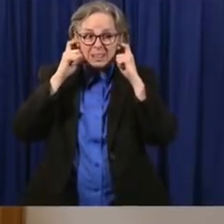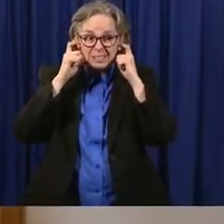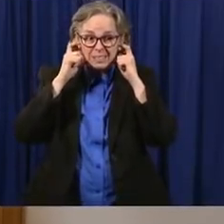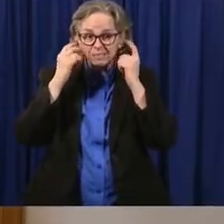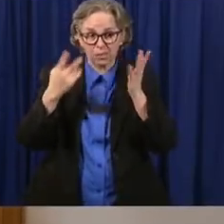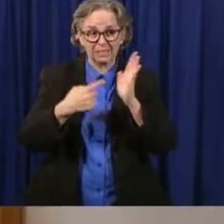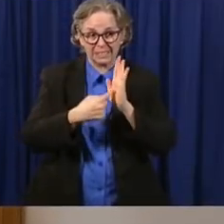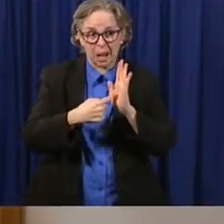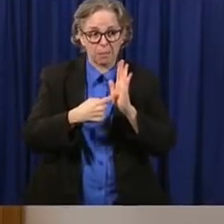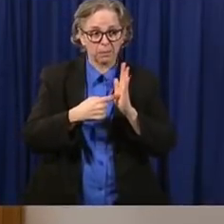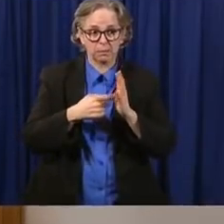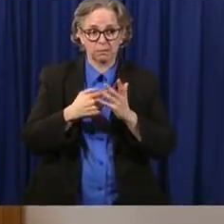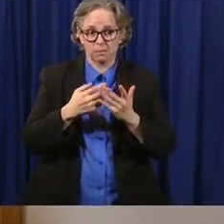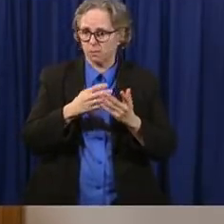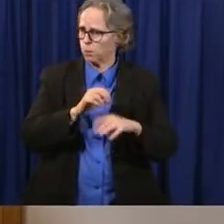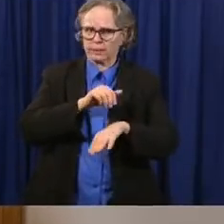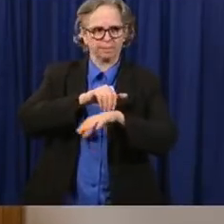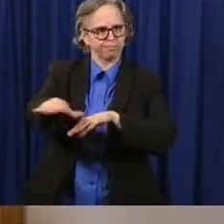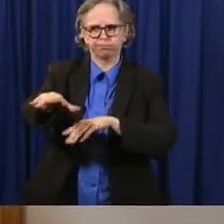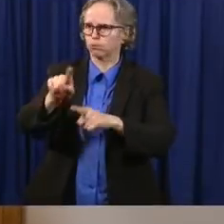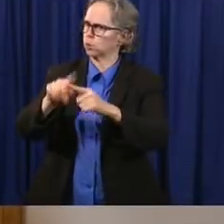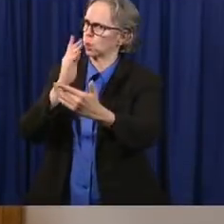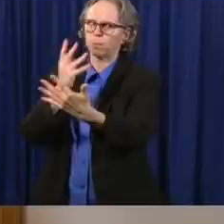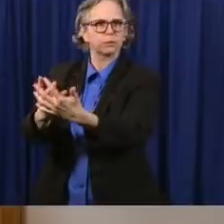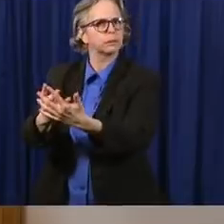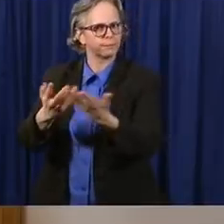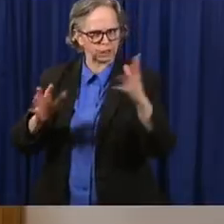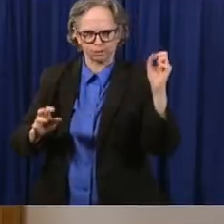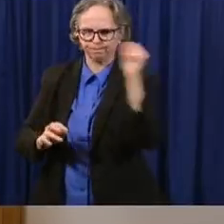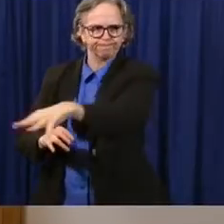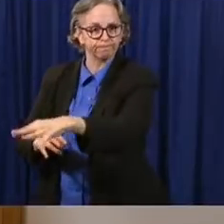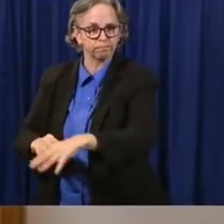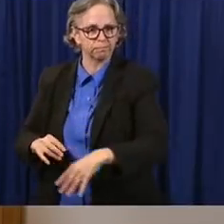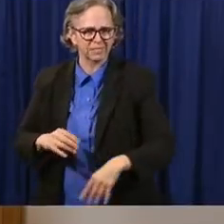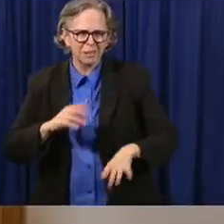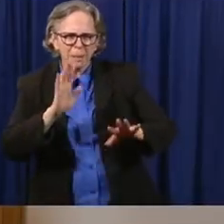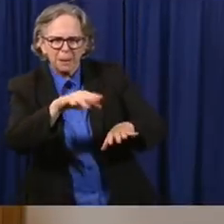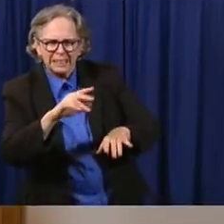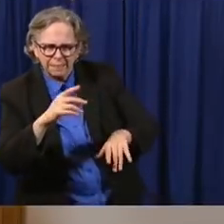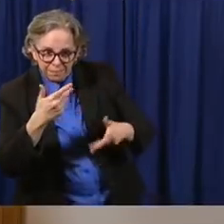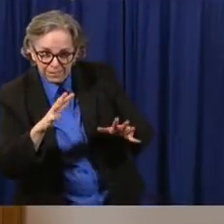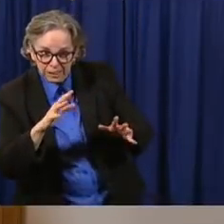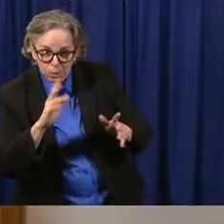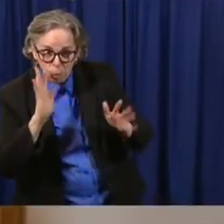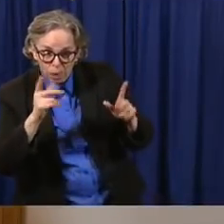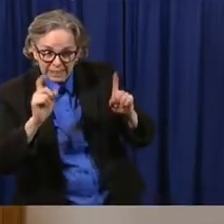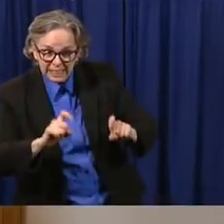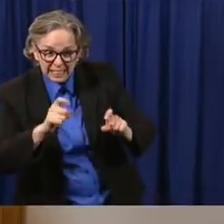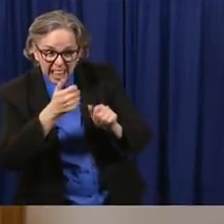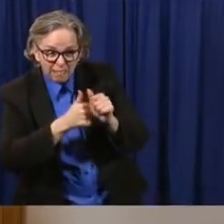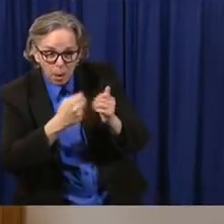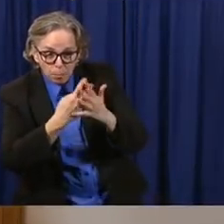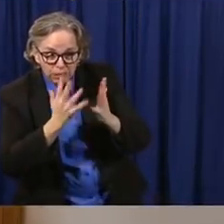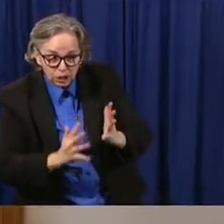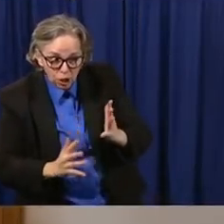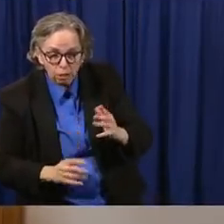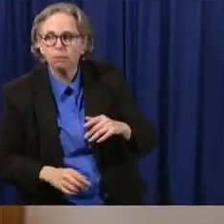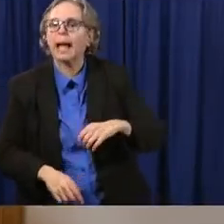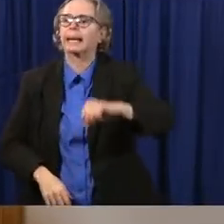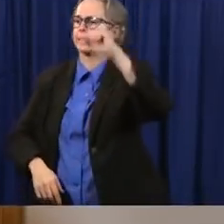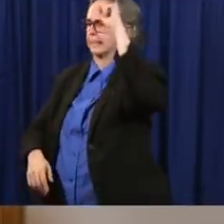the prison. Did I hear you say that you're going to test every prisoner? Yeah, we're going to test every prisoner. Okay, thank you. In